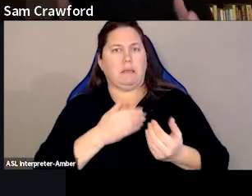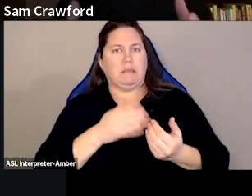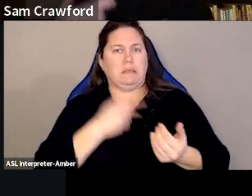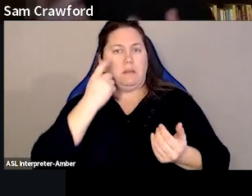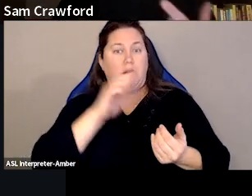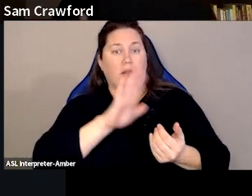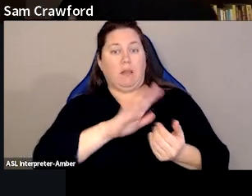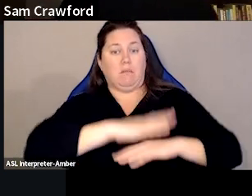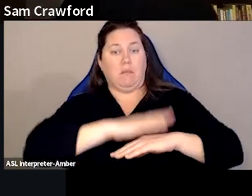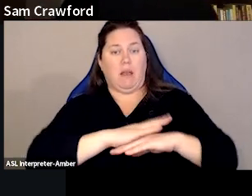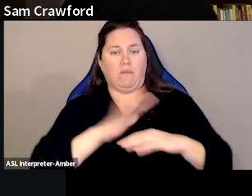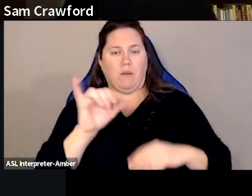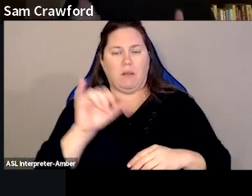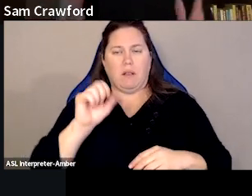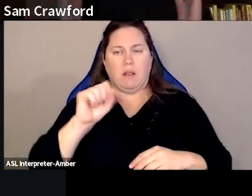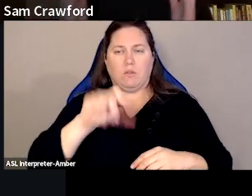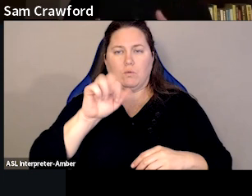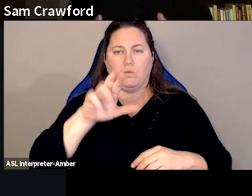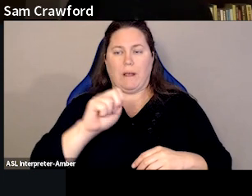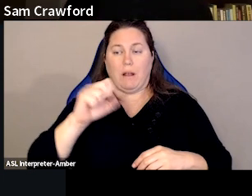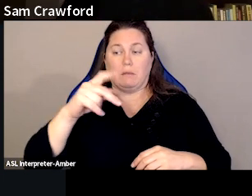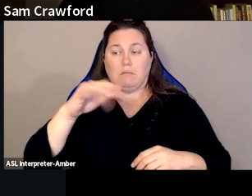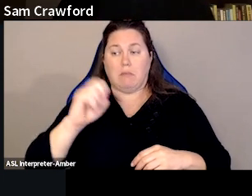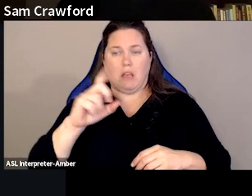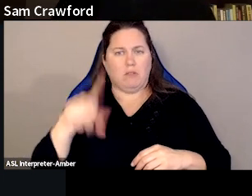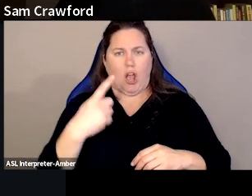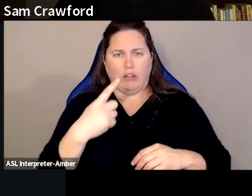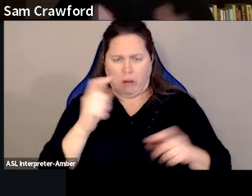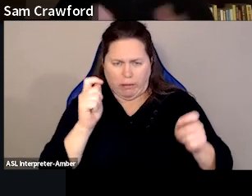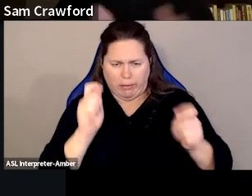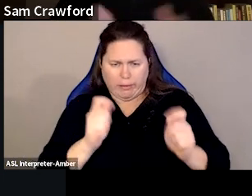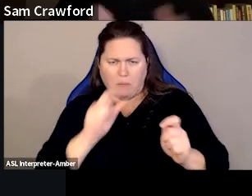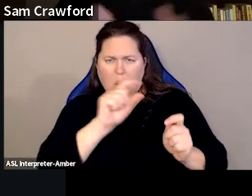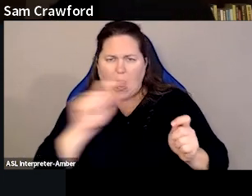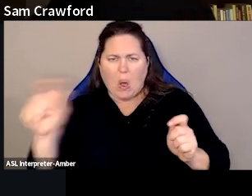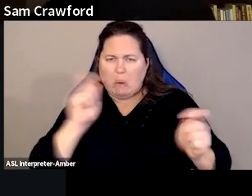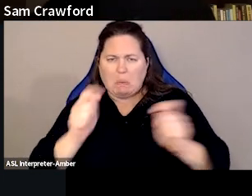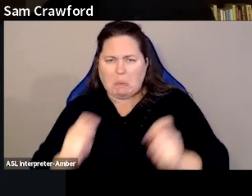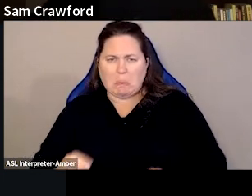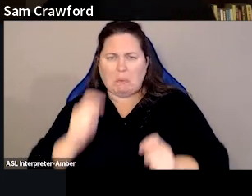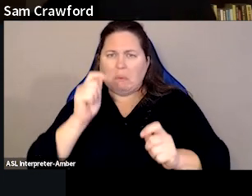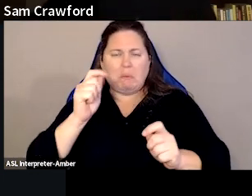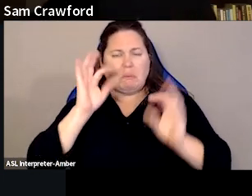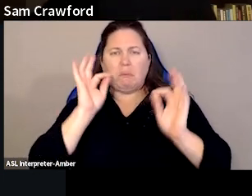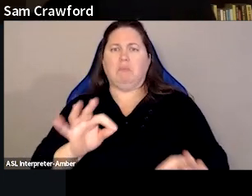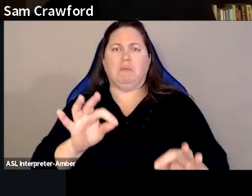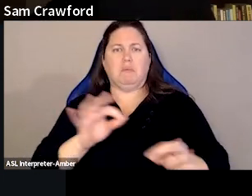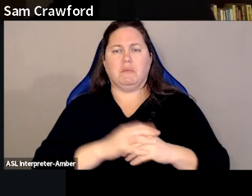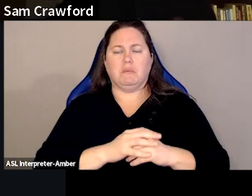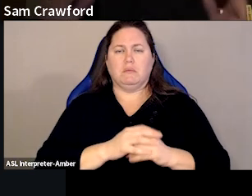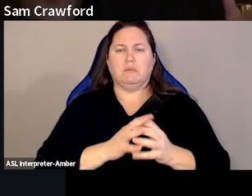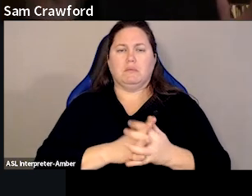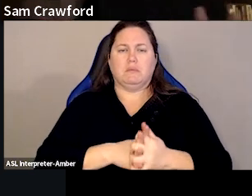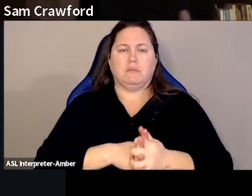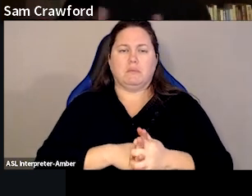Squarespace, we were able to develop at speed, and we pretty much hit a bullseye straight out of the gate, which is a perfect segue